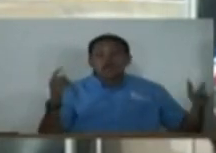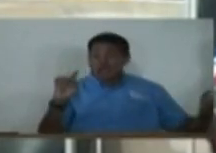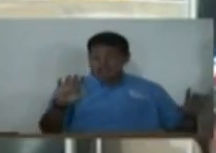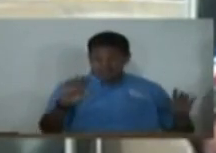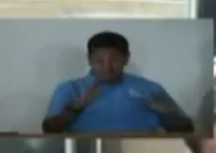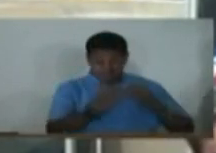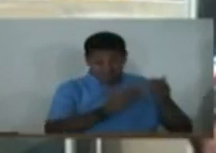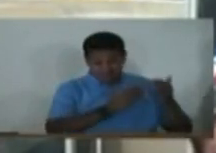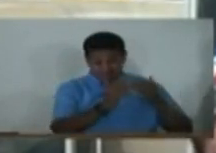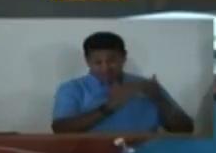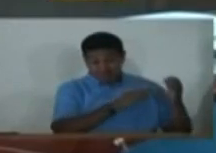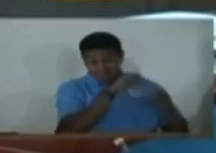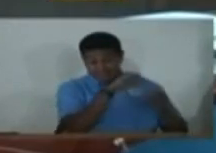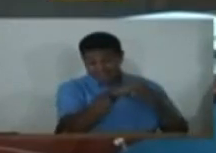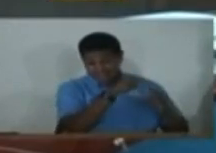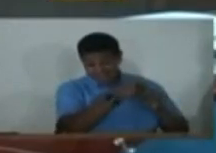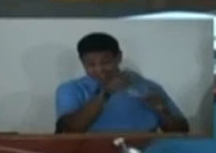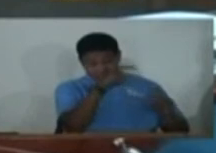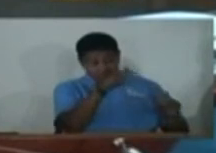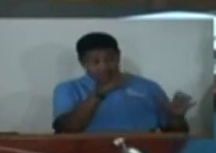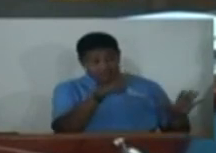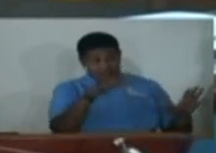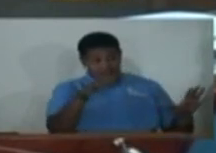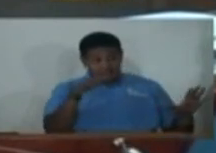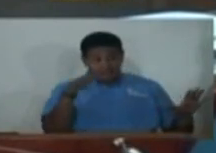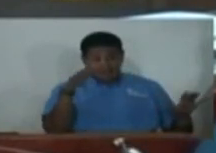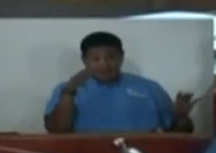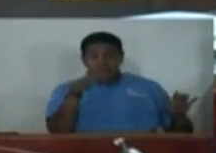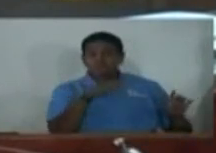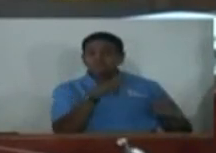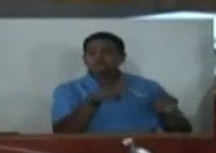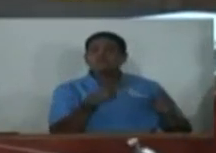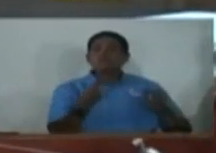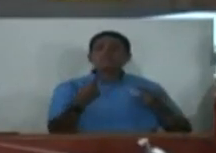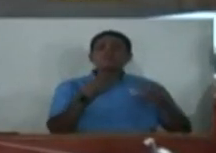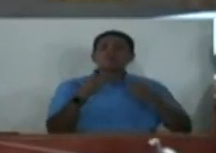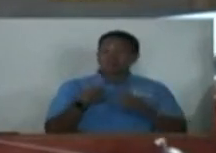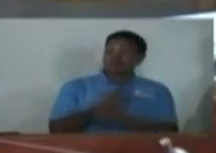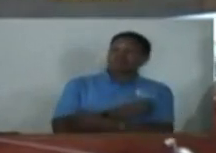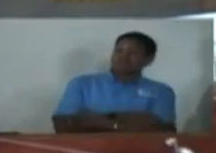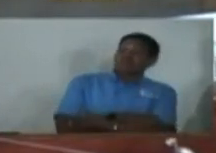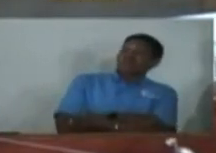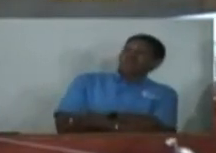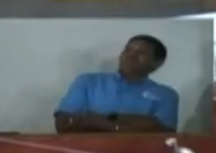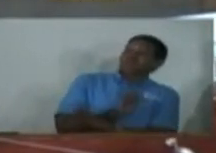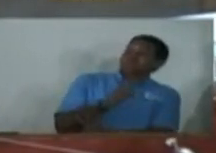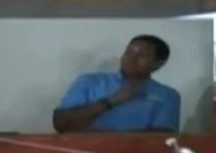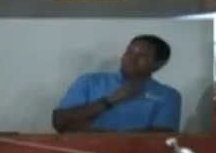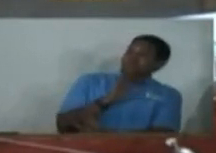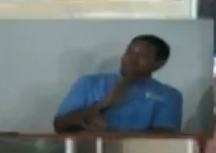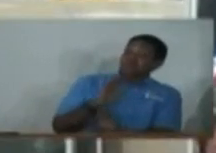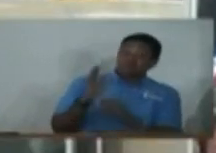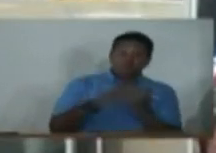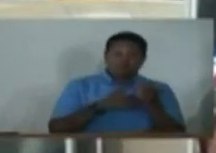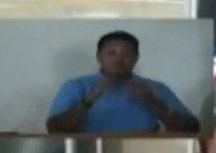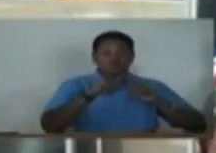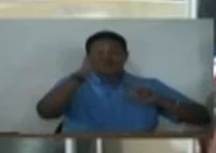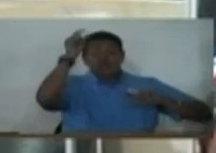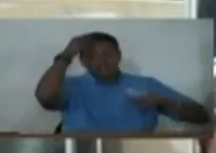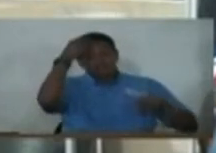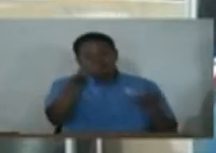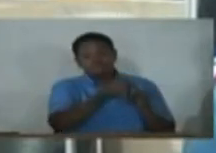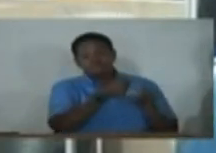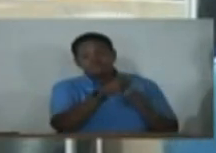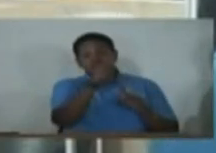even in the accusations, even when the government is